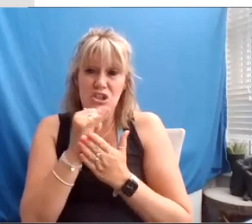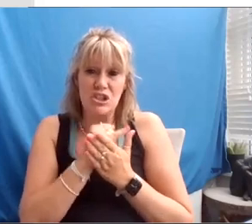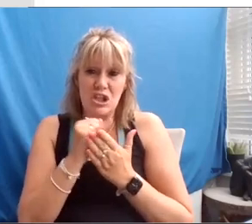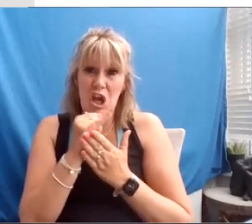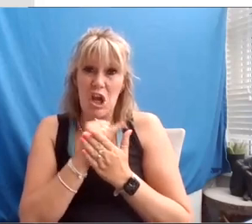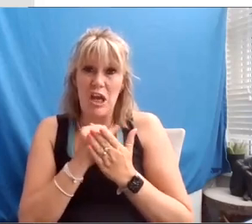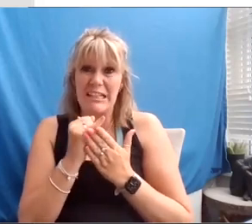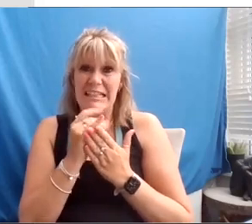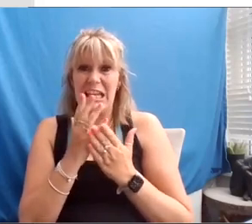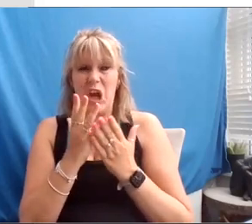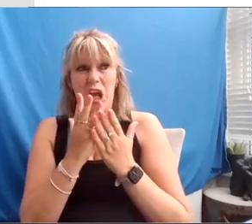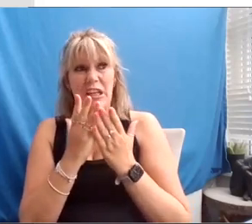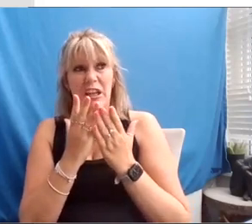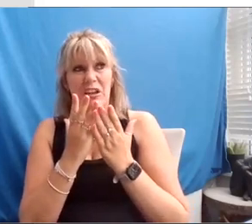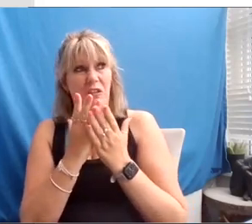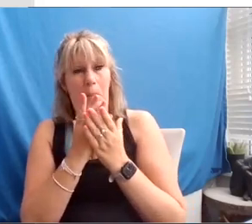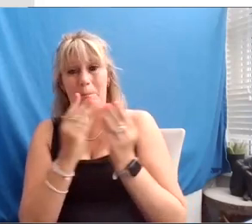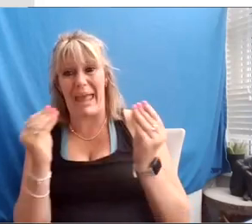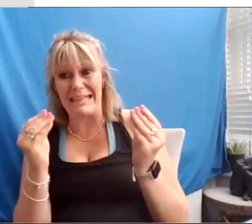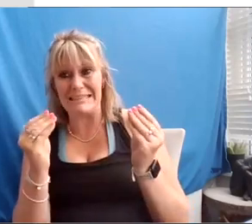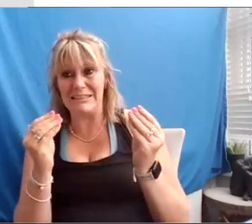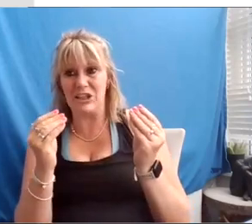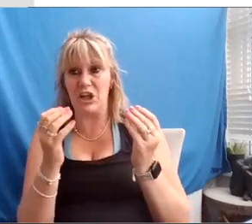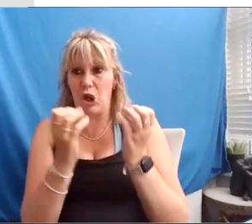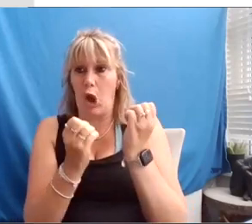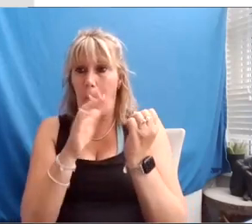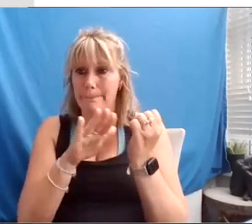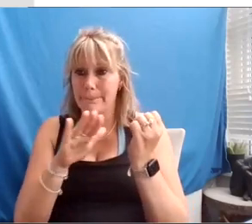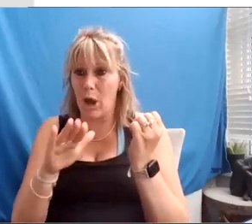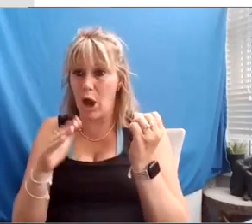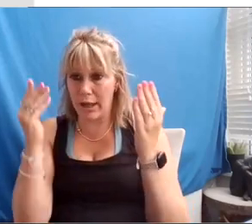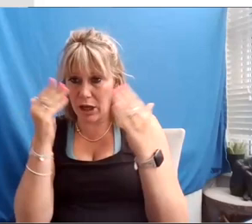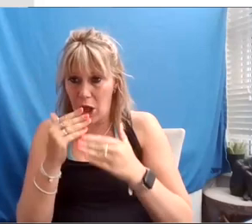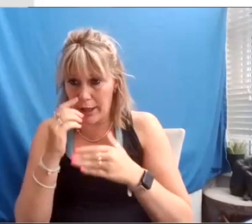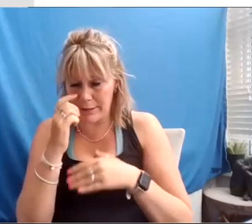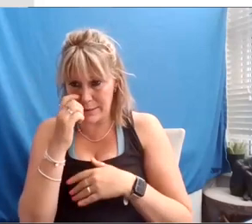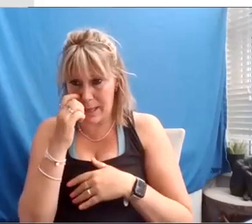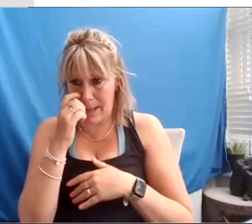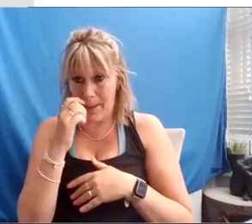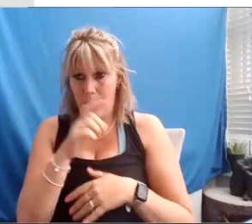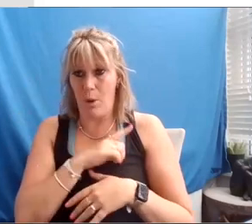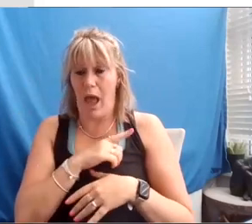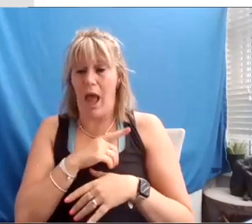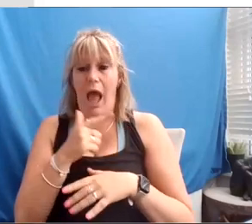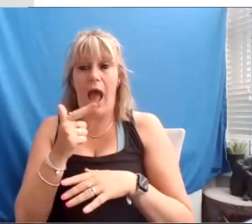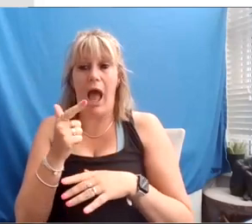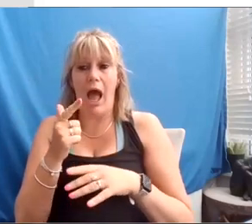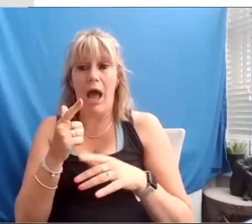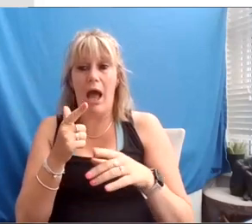park at night. I shoot on film.